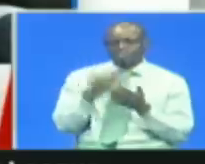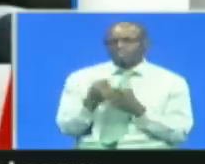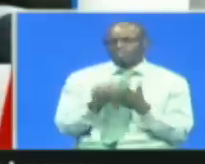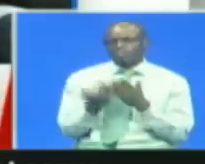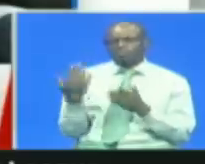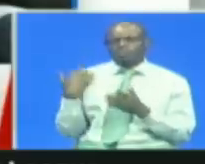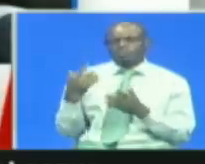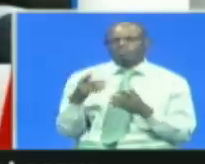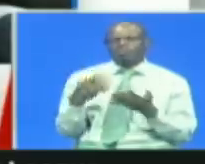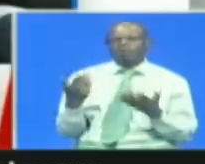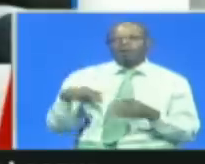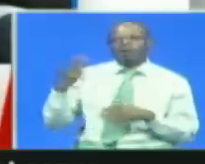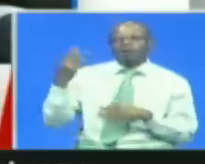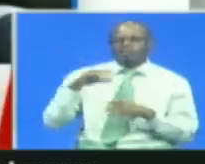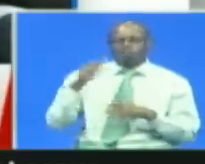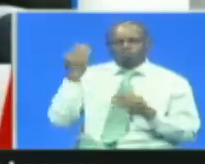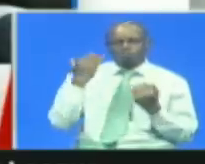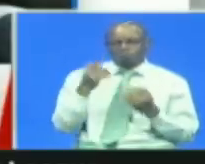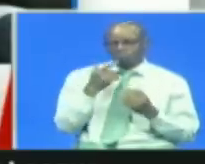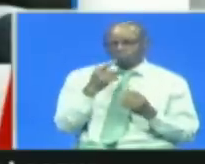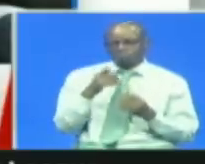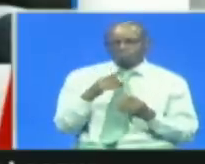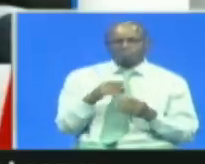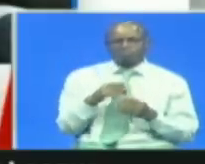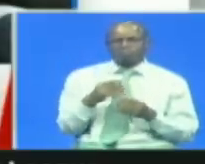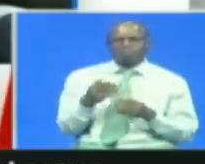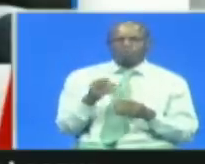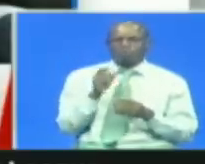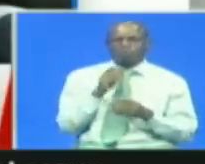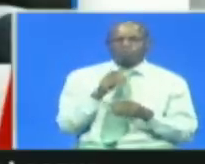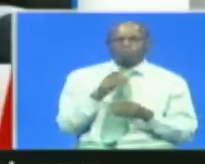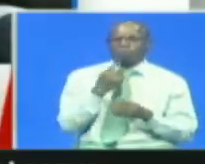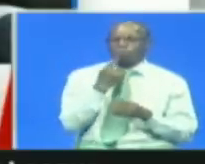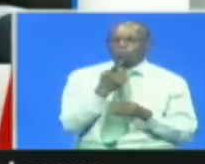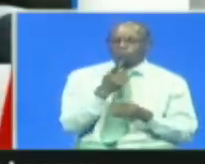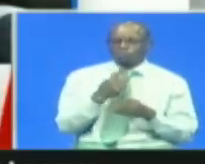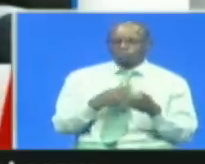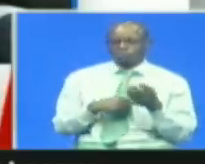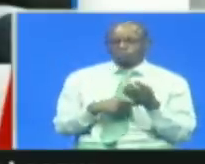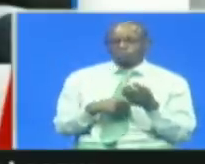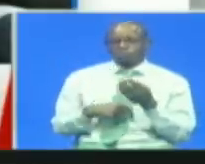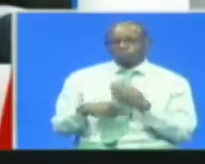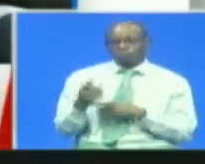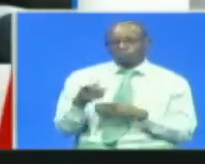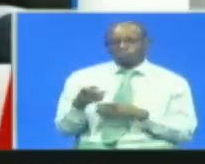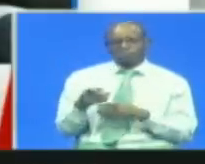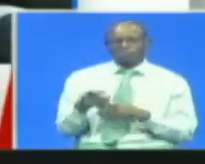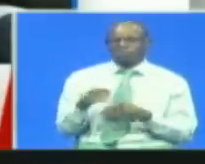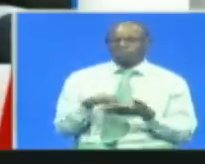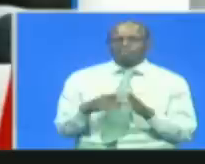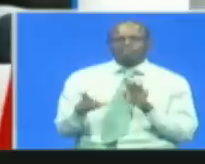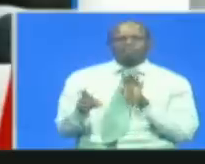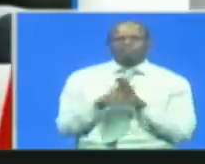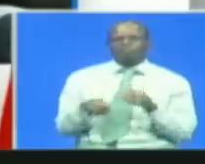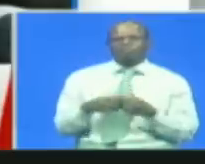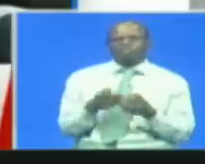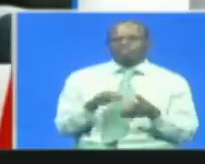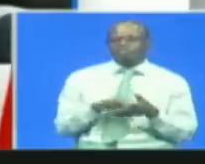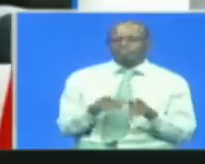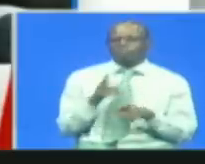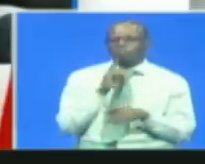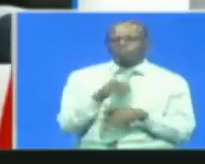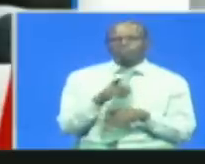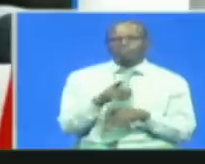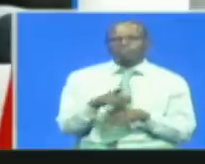Court in Eldoret ruled that the former president's move was illegal and ordered both Mr. Moi and Rai